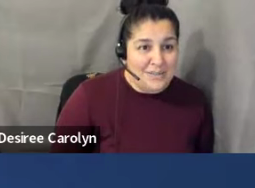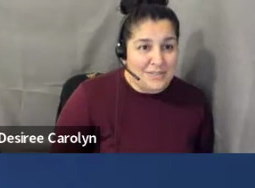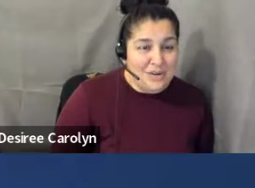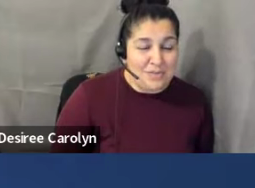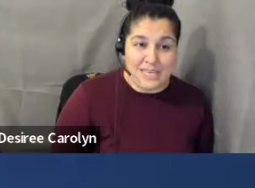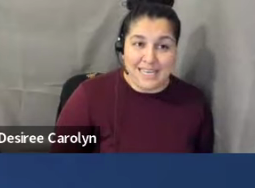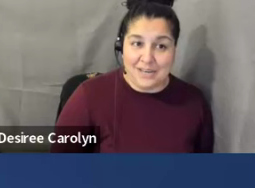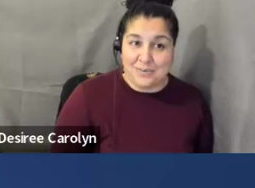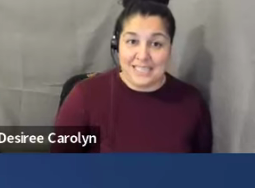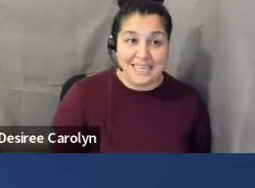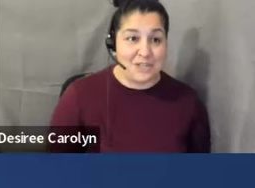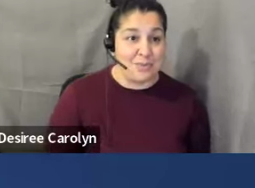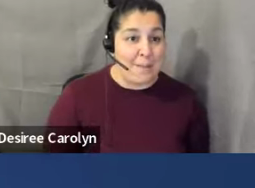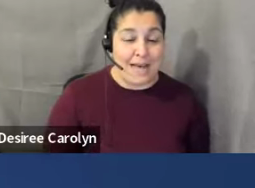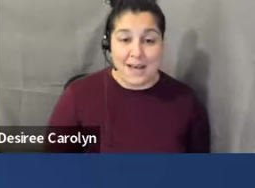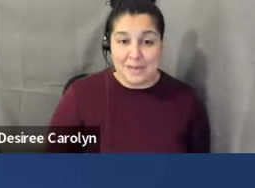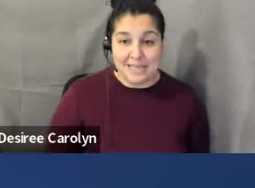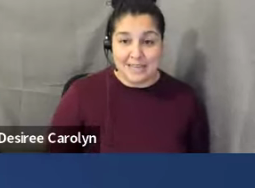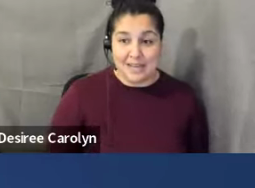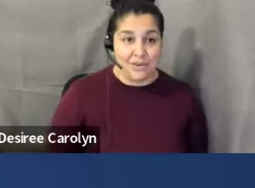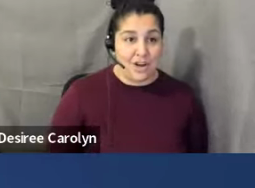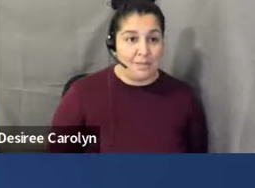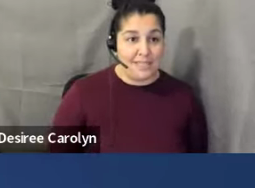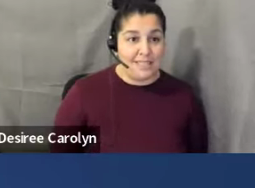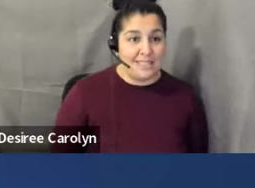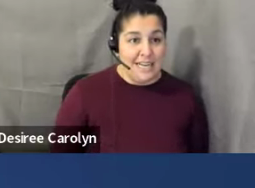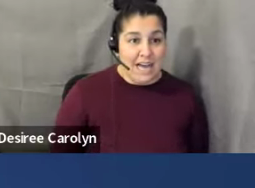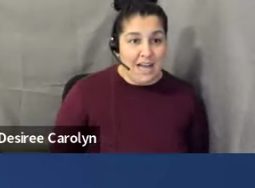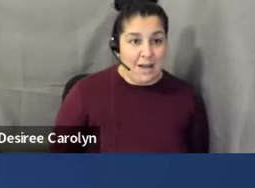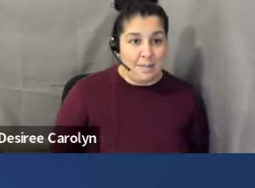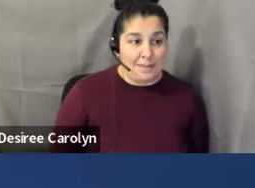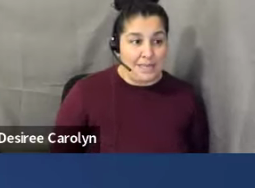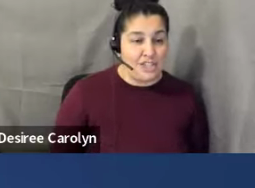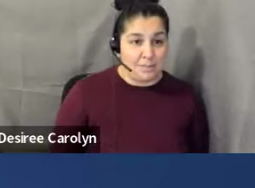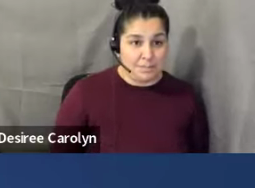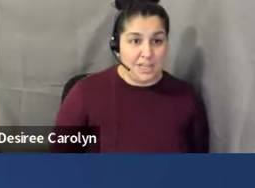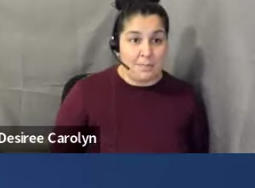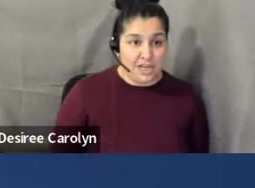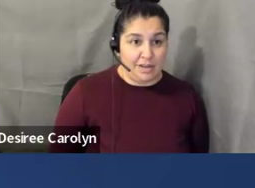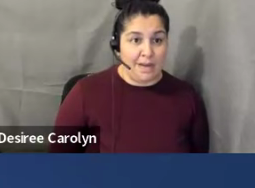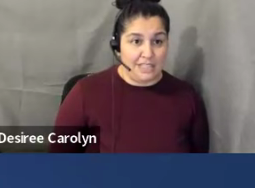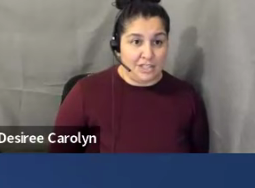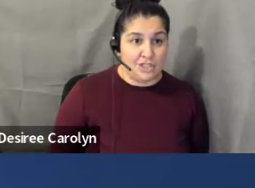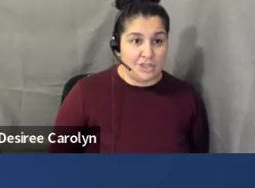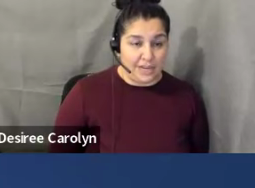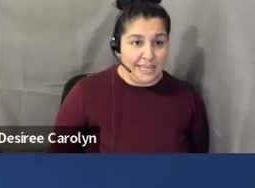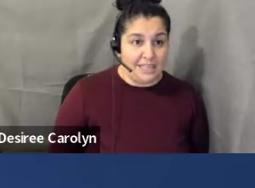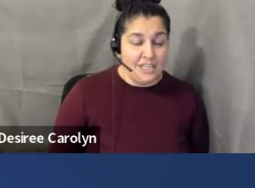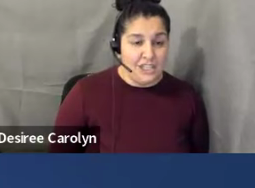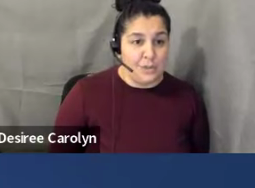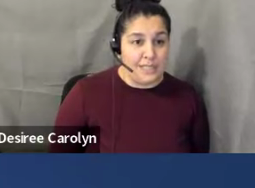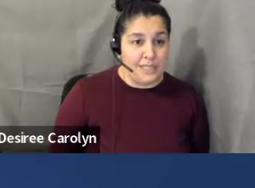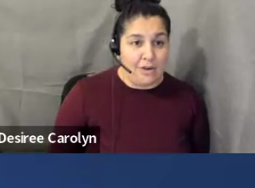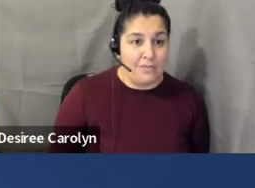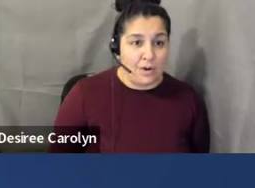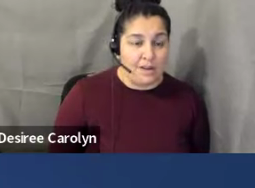I don't know if we would like to wrap up. Any other comments? I'm going to stop sharing my screen